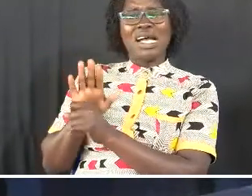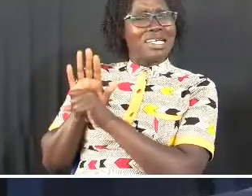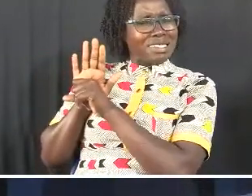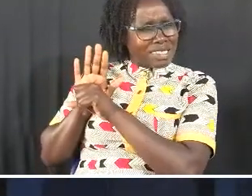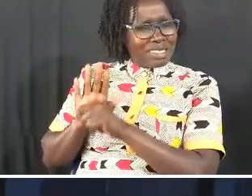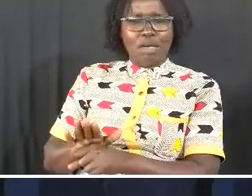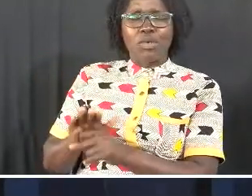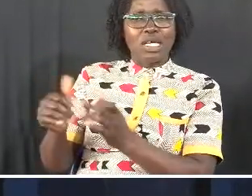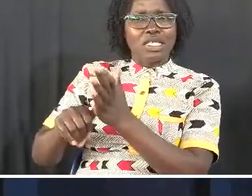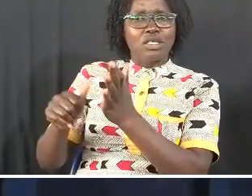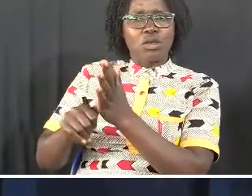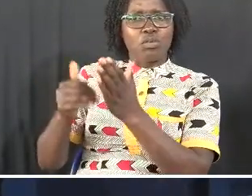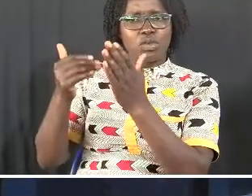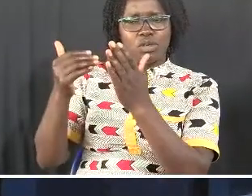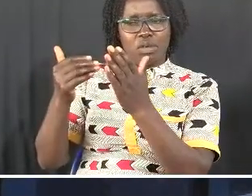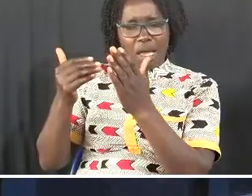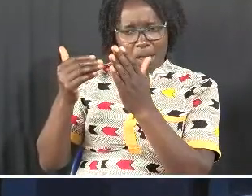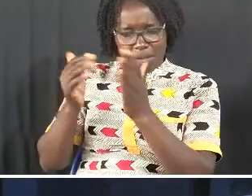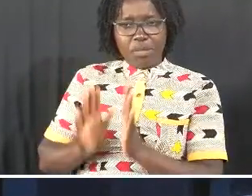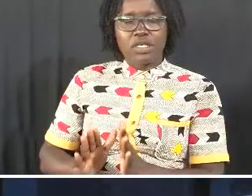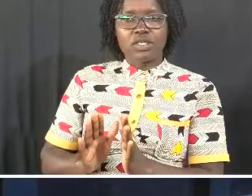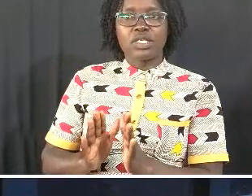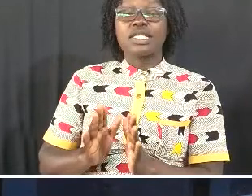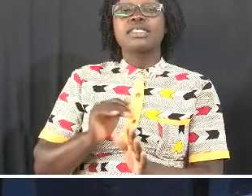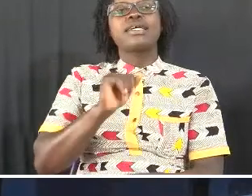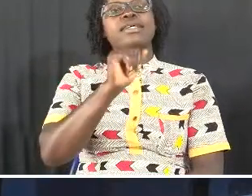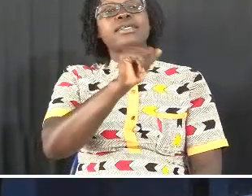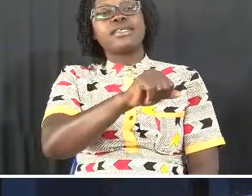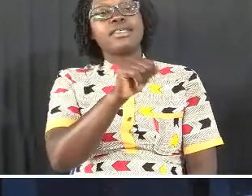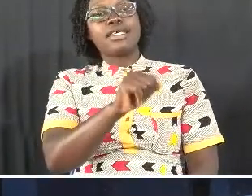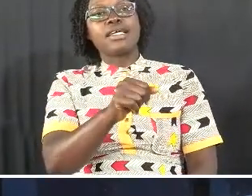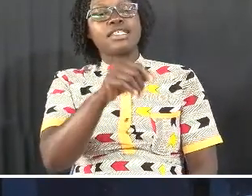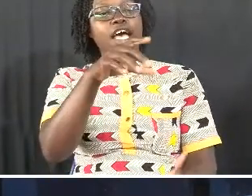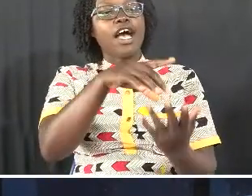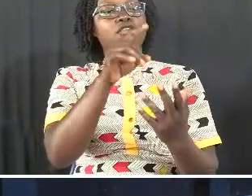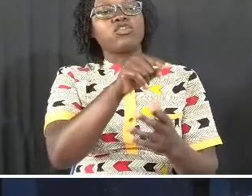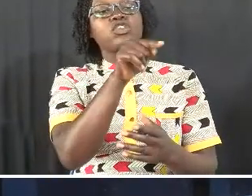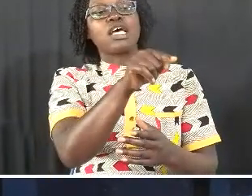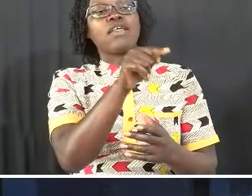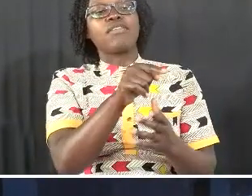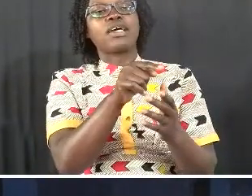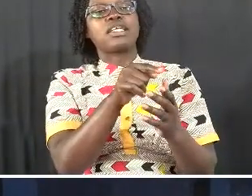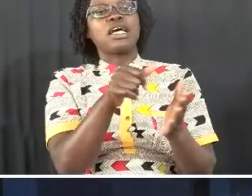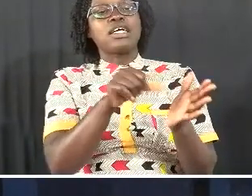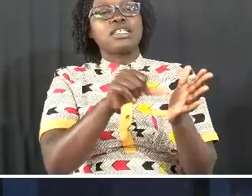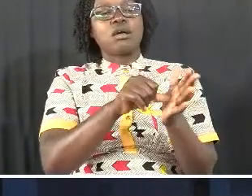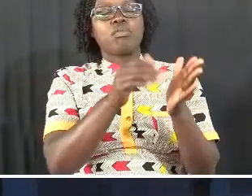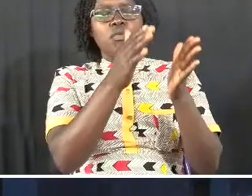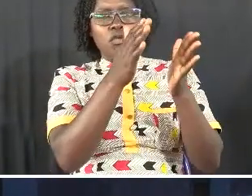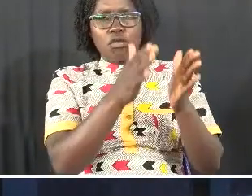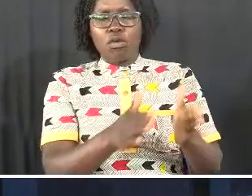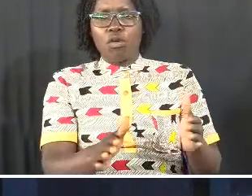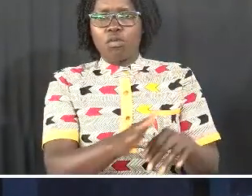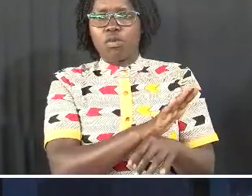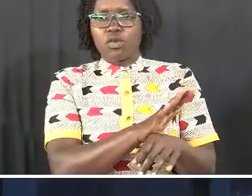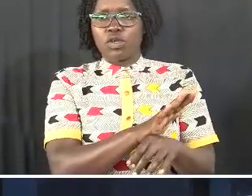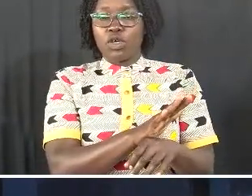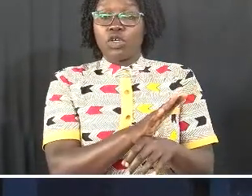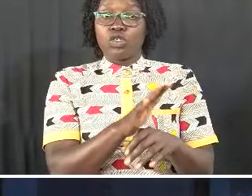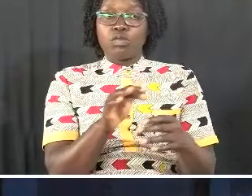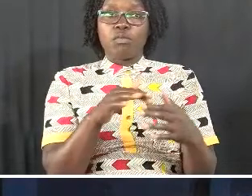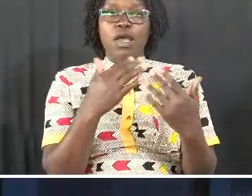person. How can I? The Lord said, yes, I've chosen that troublesome person to be my tool.